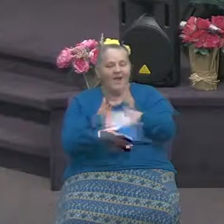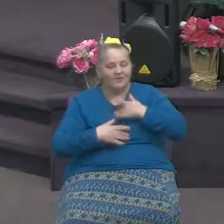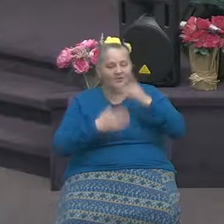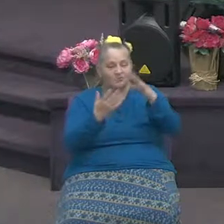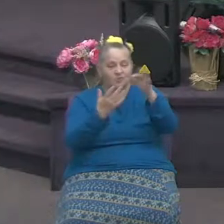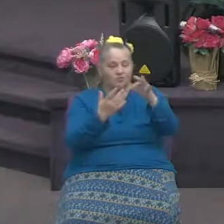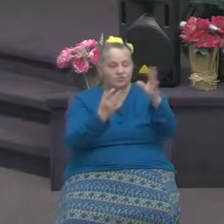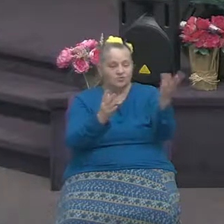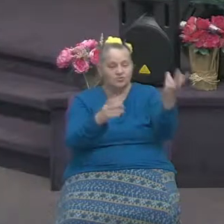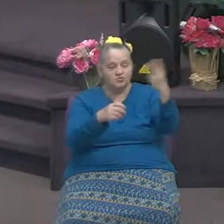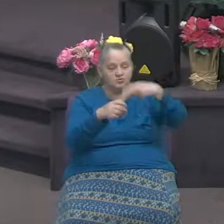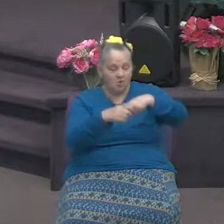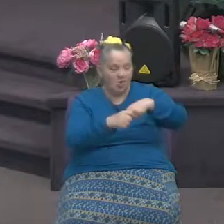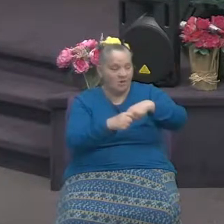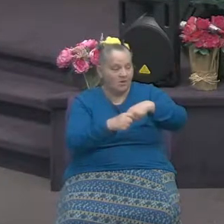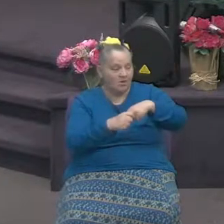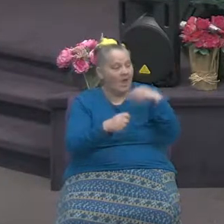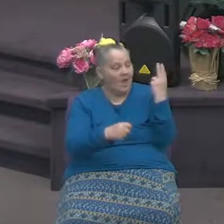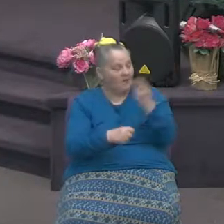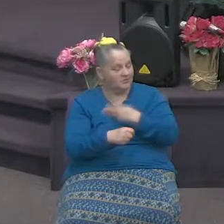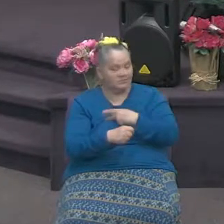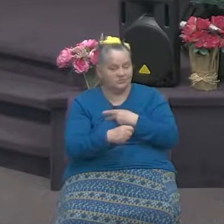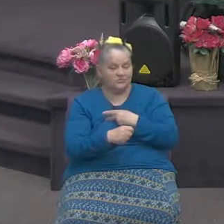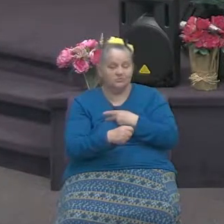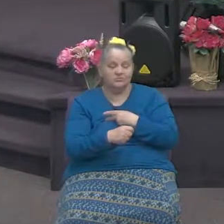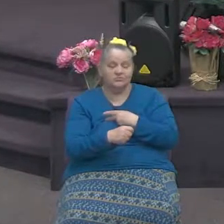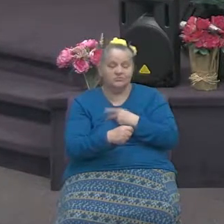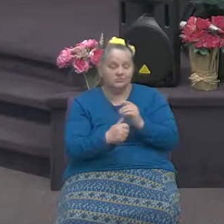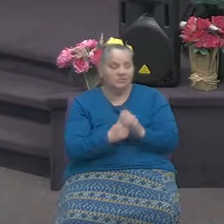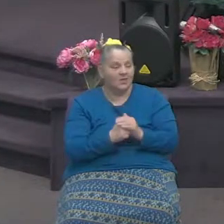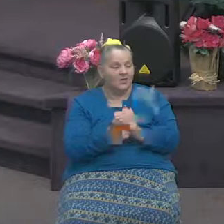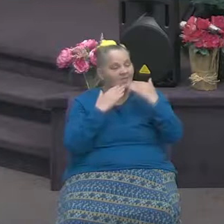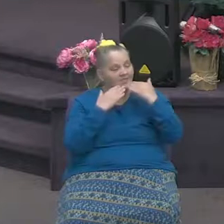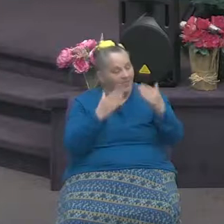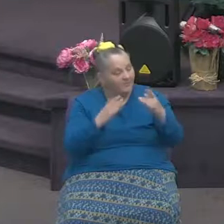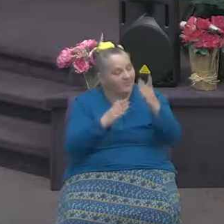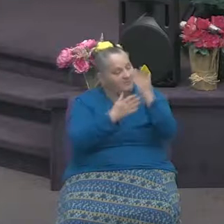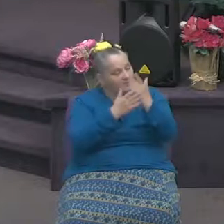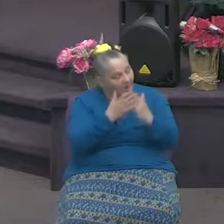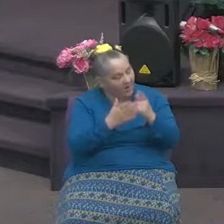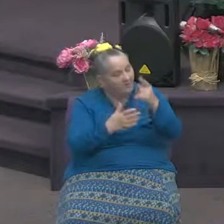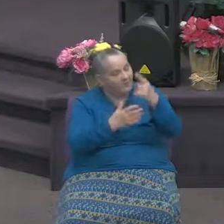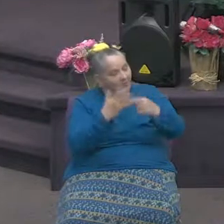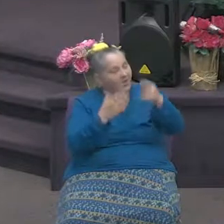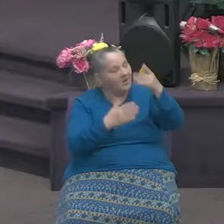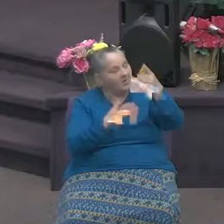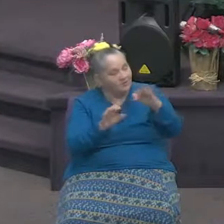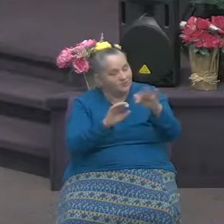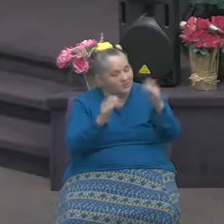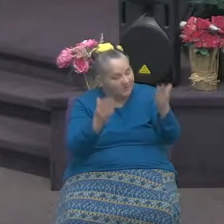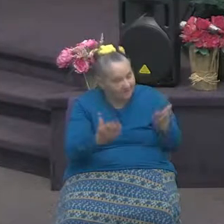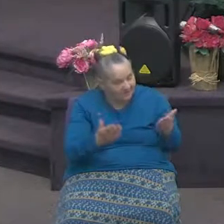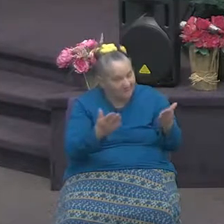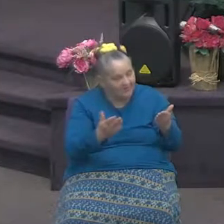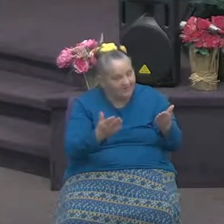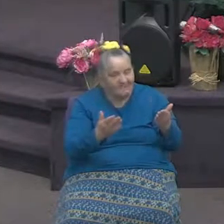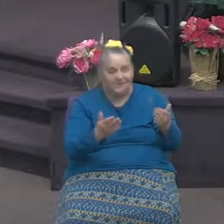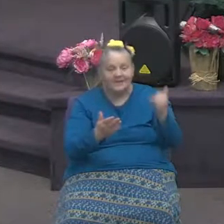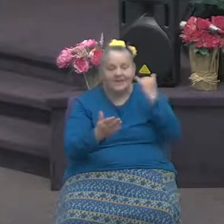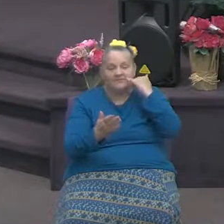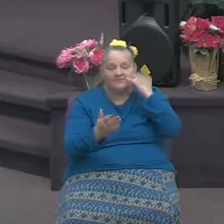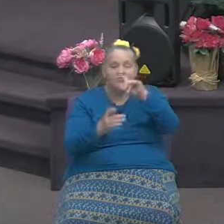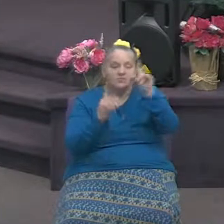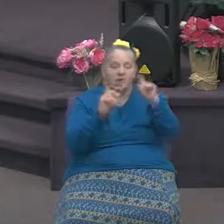chose to join us in whatever venue you are in and you're joining us. Thank you for being a part of what God is doing here. And if you've got